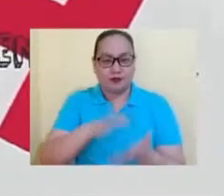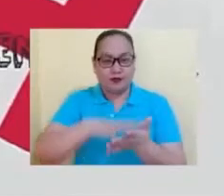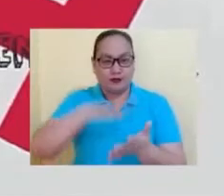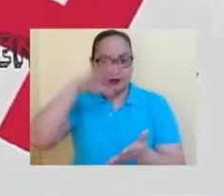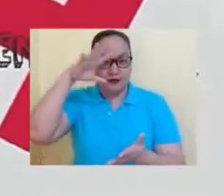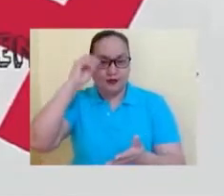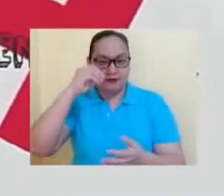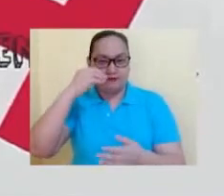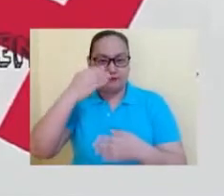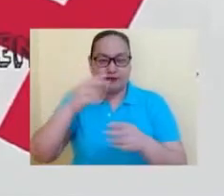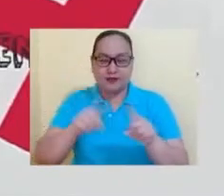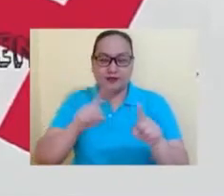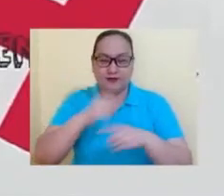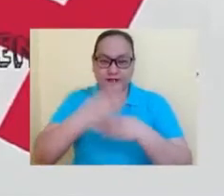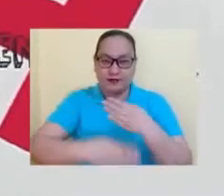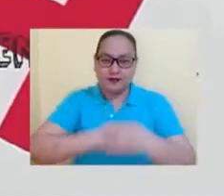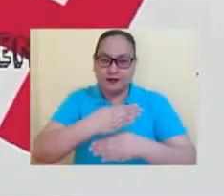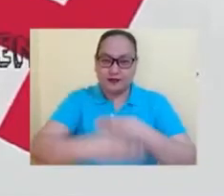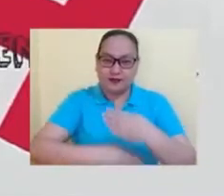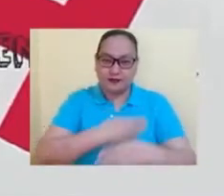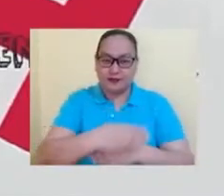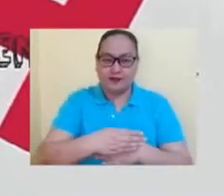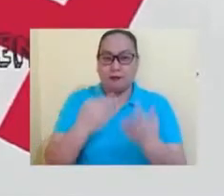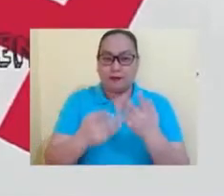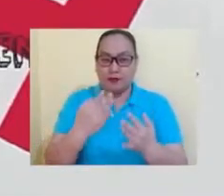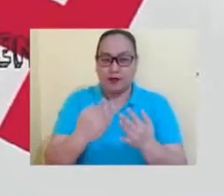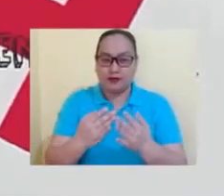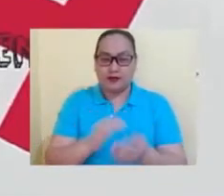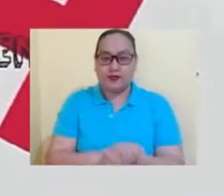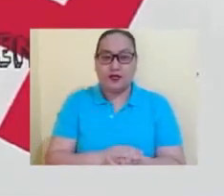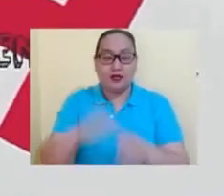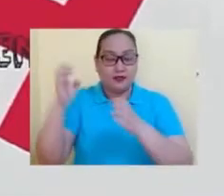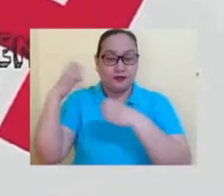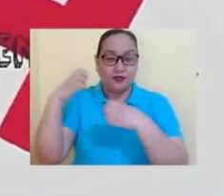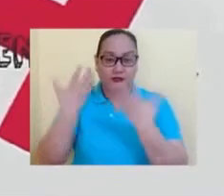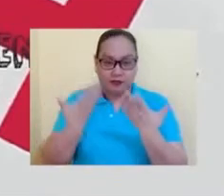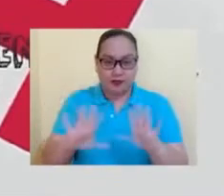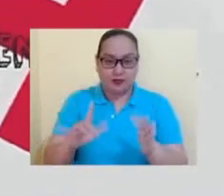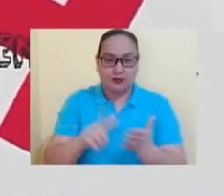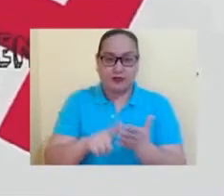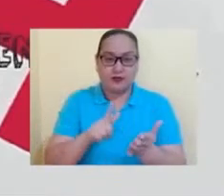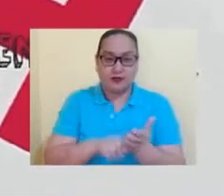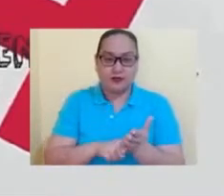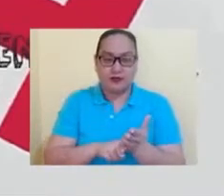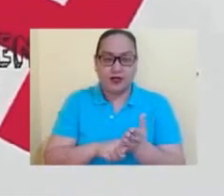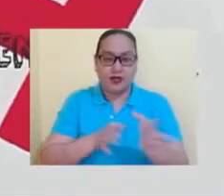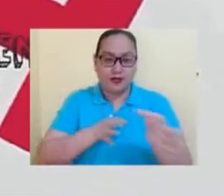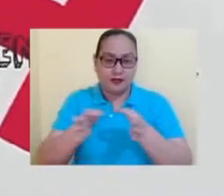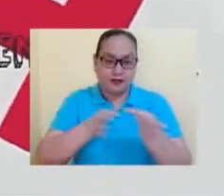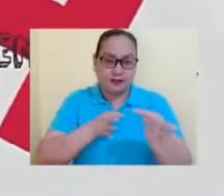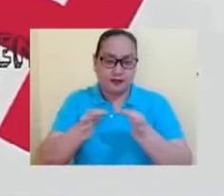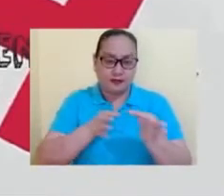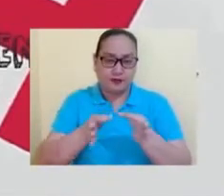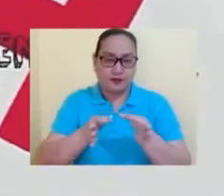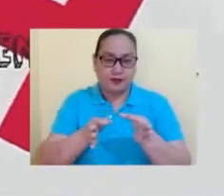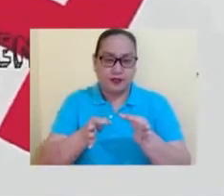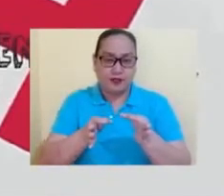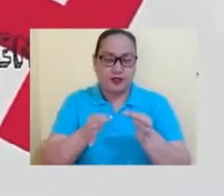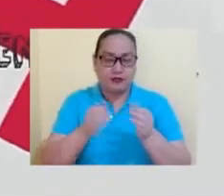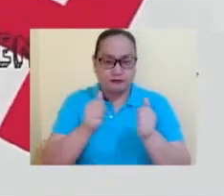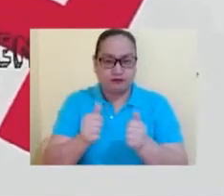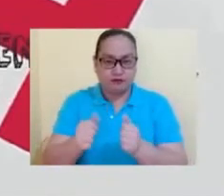different dressings and bandages used on wounds, and that at the end of this lesson, you can explain and